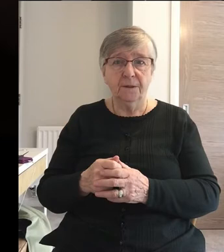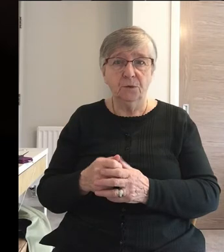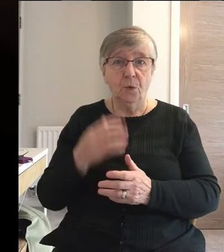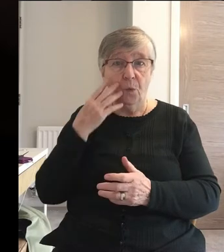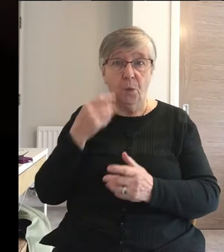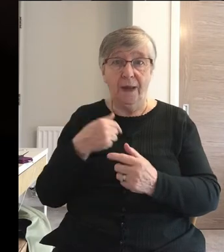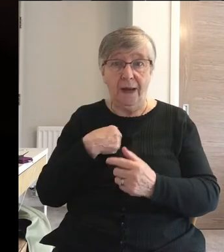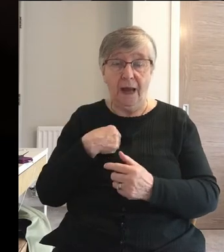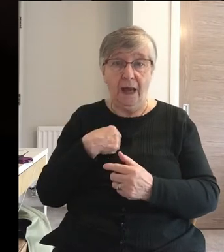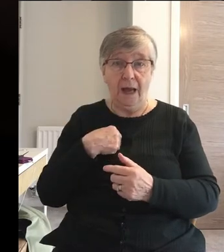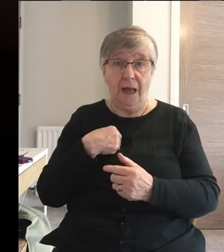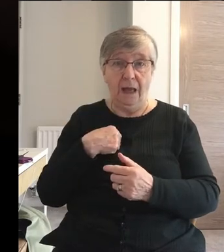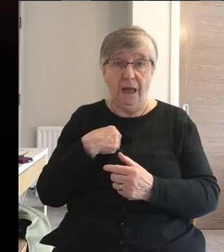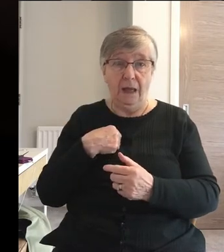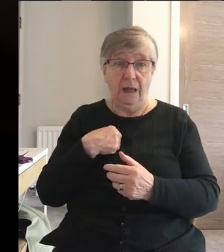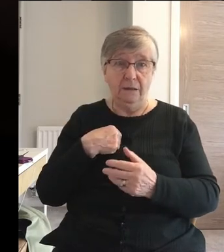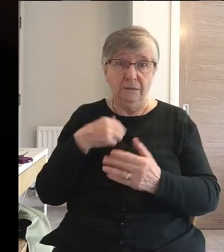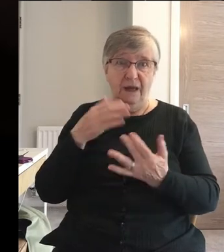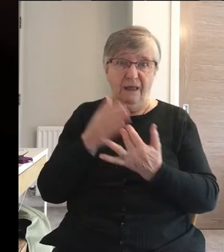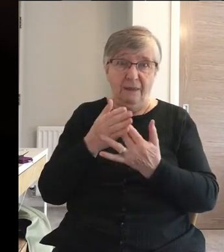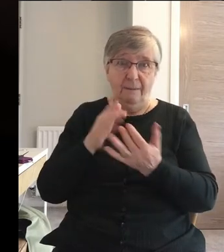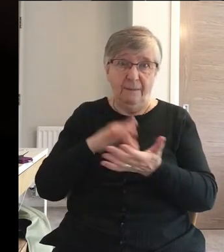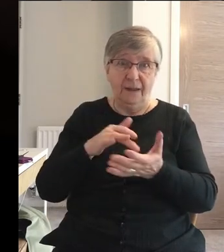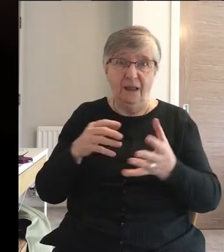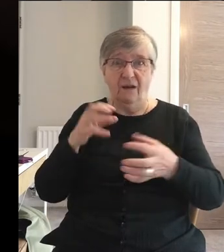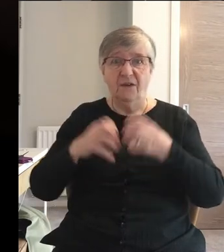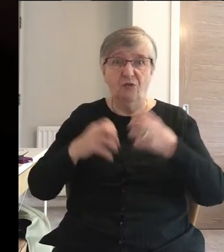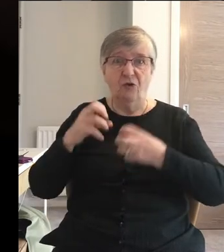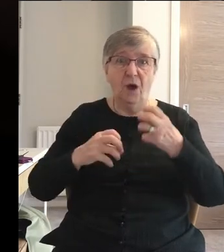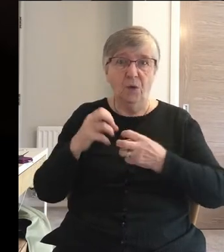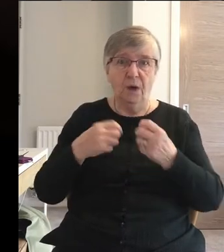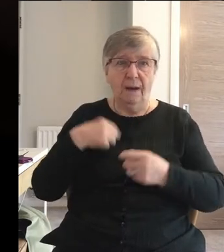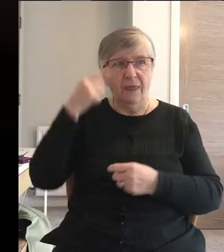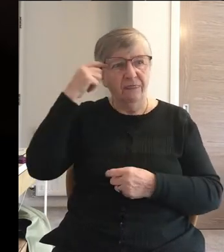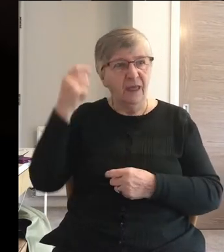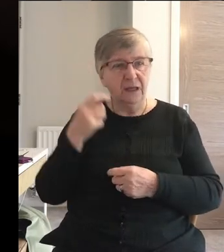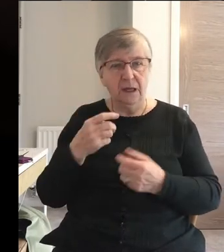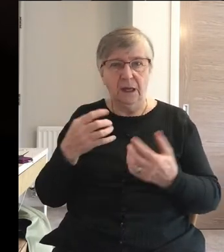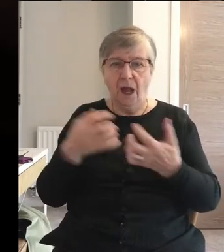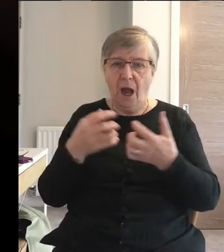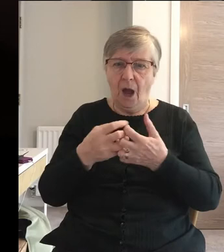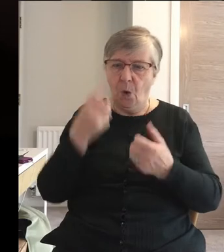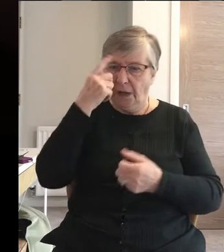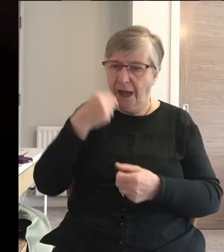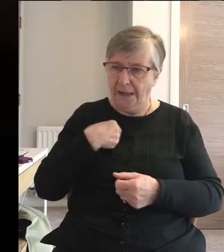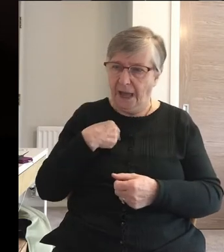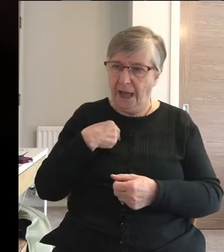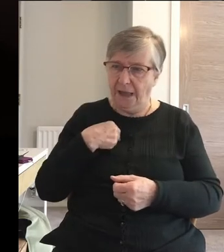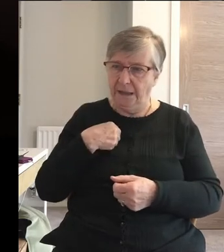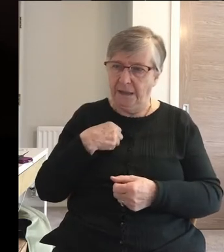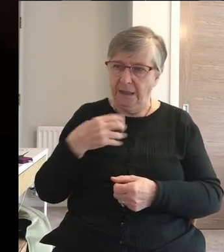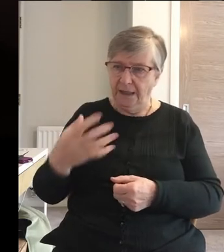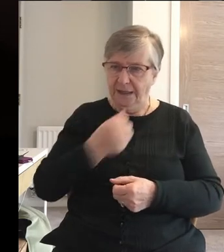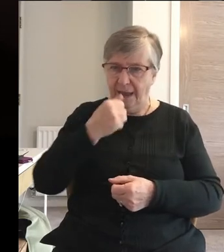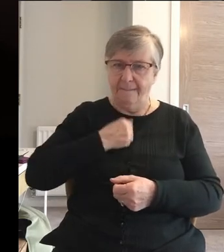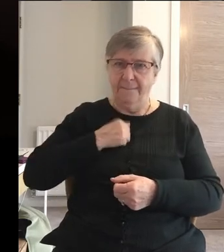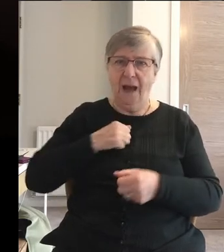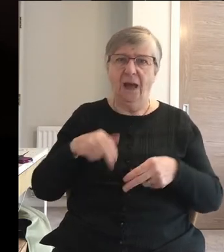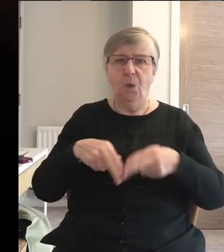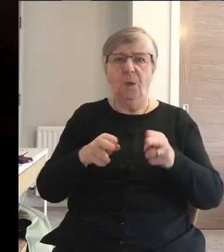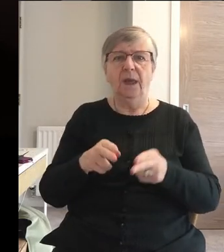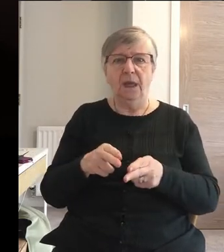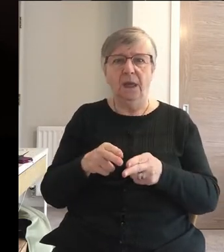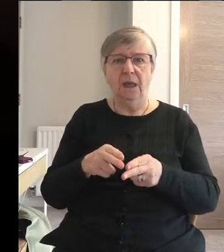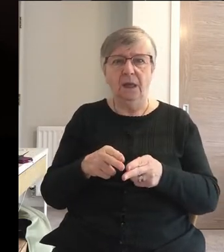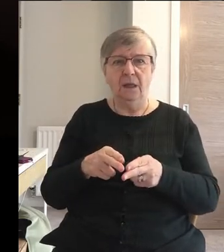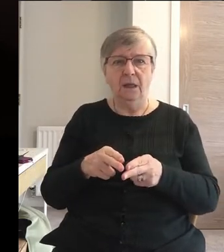So when I am caught up in a row, when I am thinking, how am I going to get my own way here? How can I have